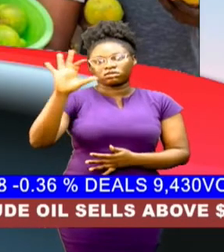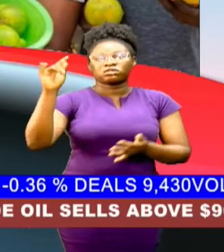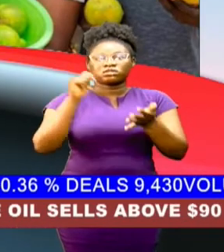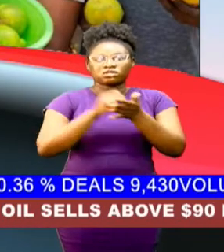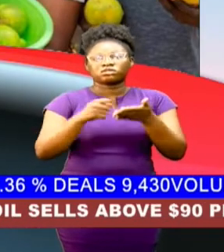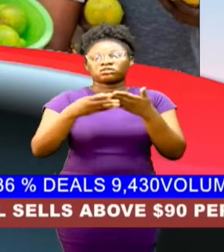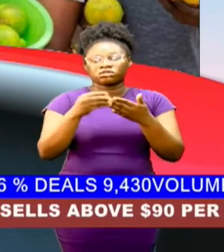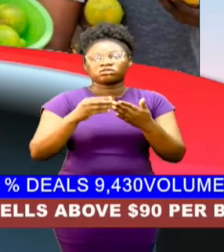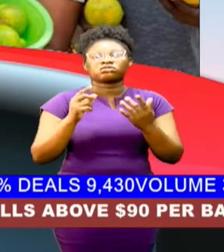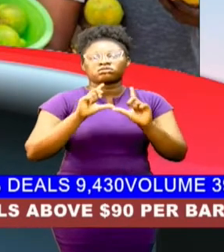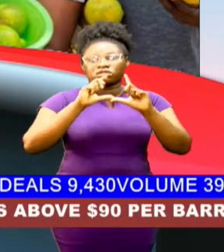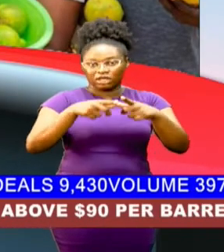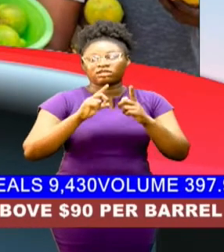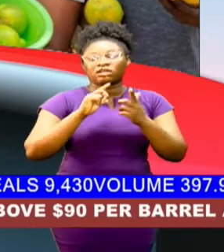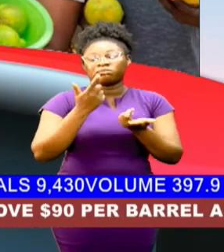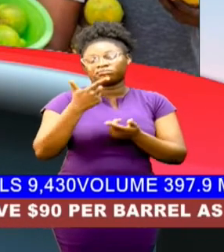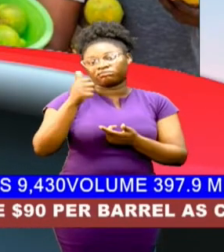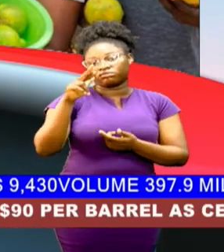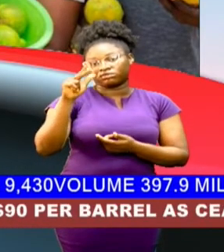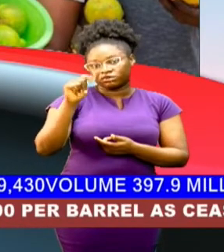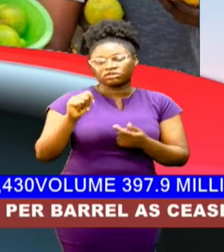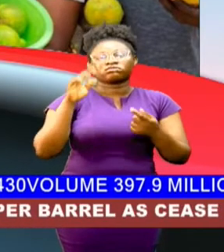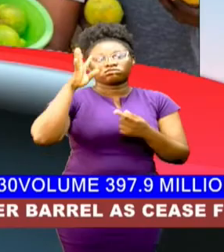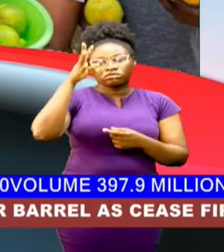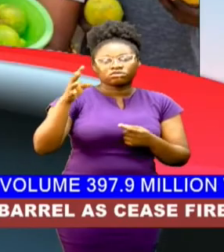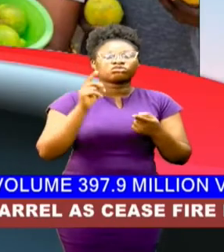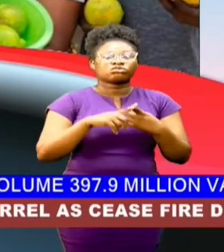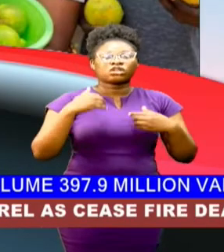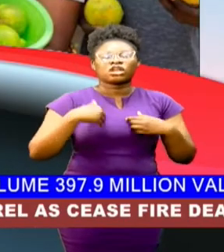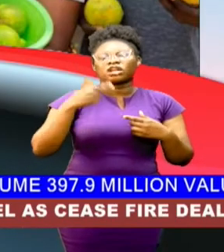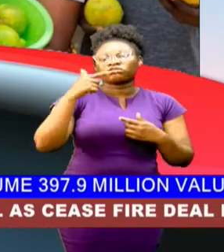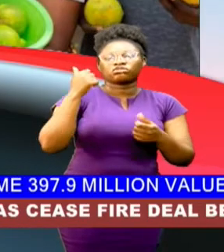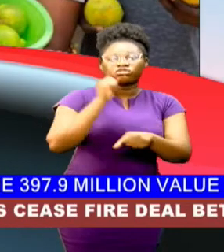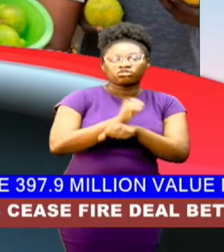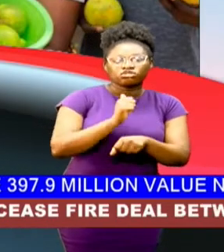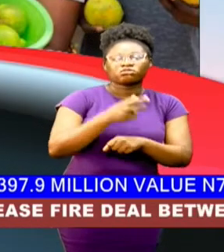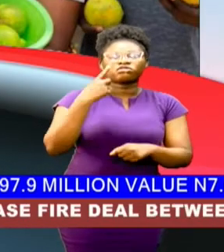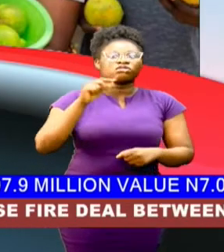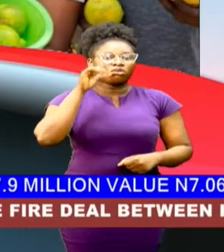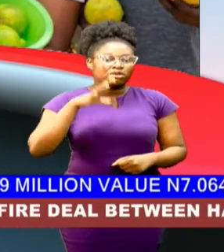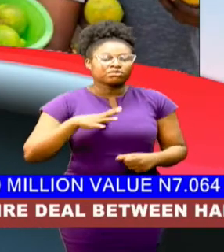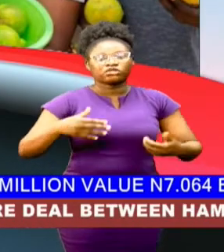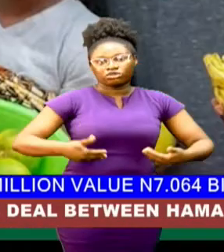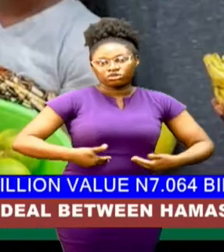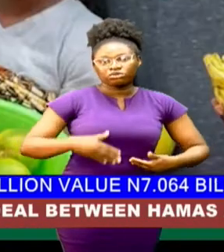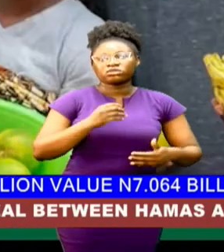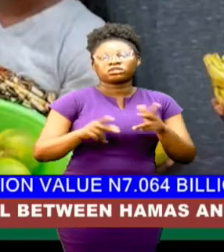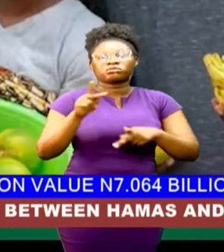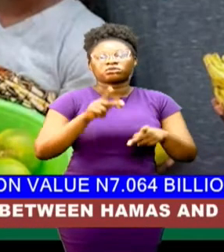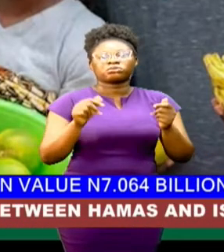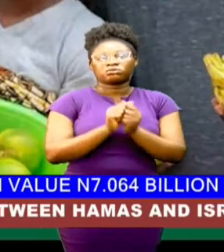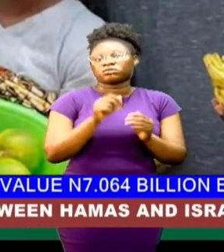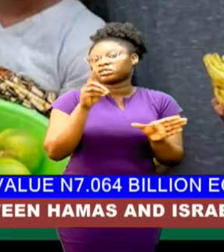$999,000 grant to support an initiative to foster green jobs for women, youth, and people with